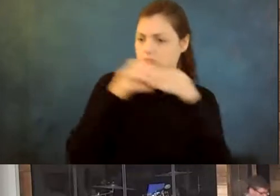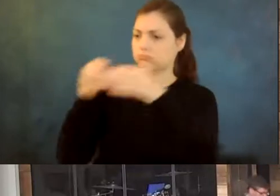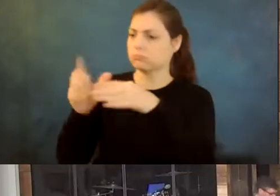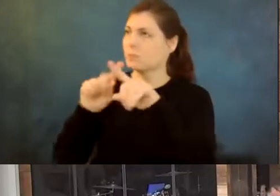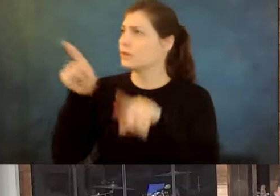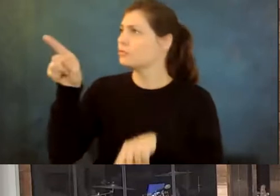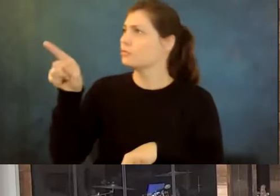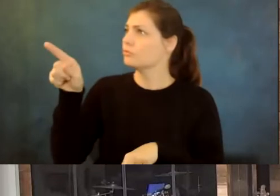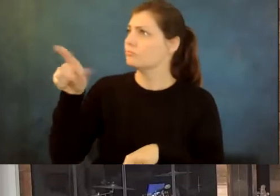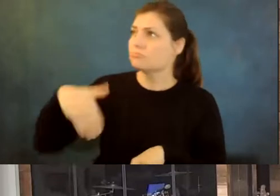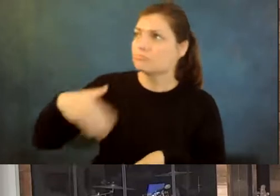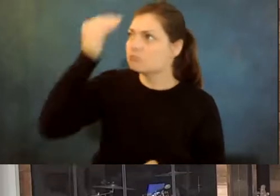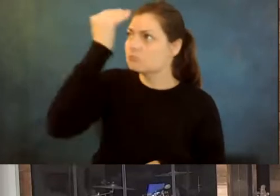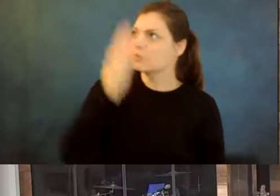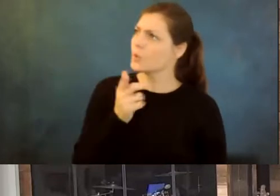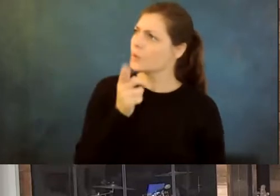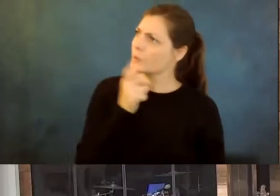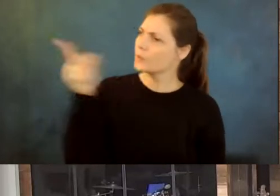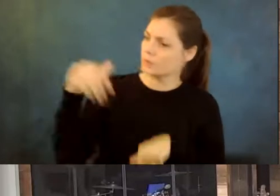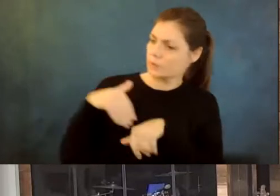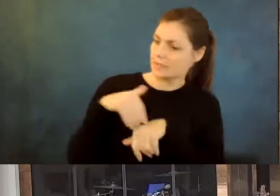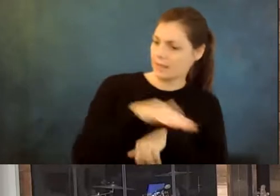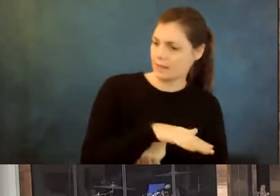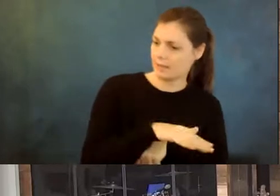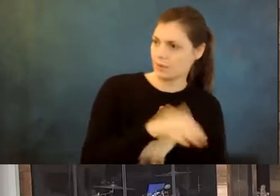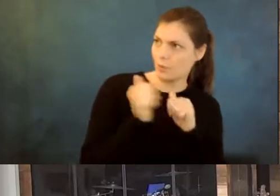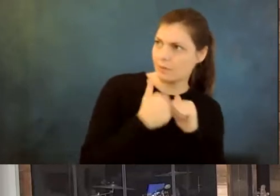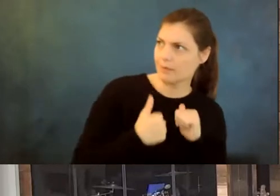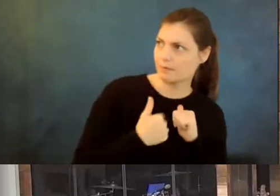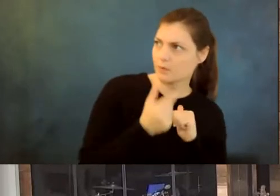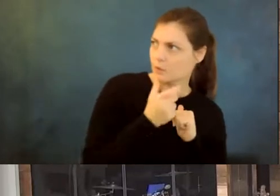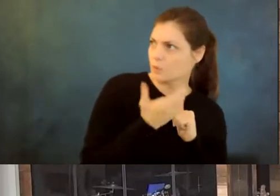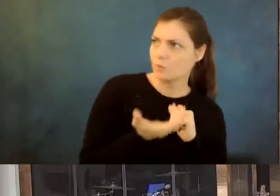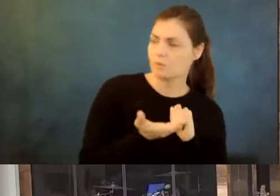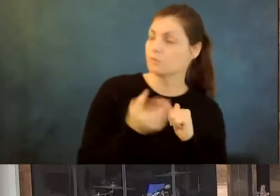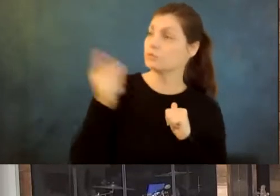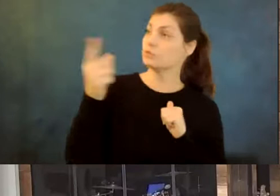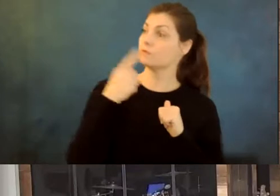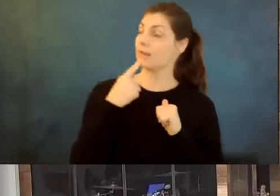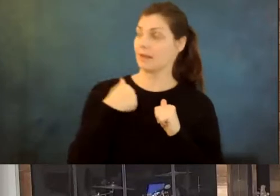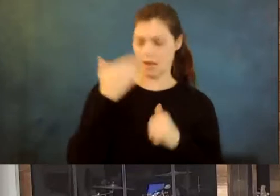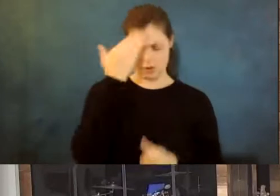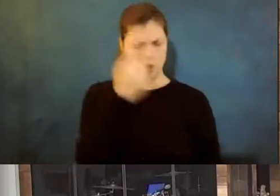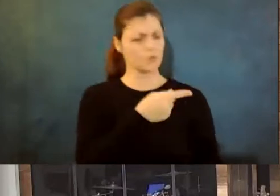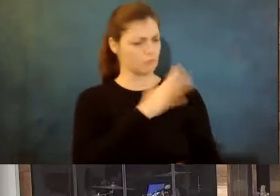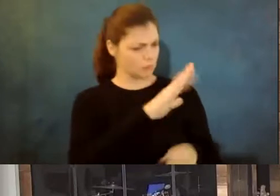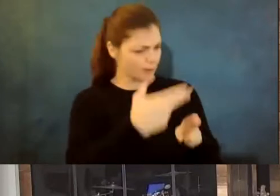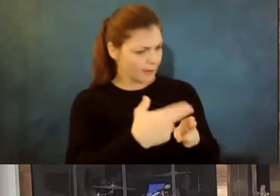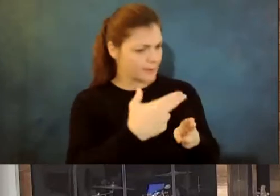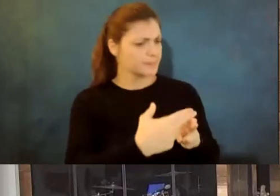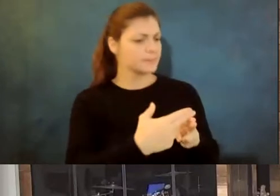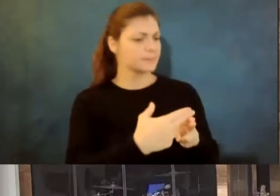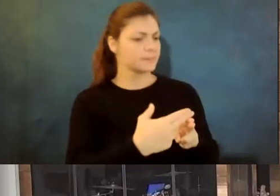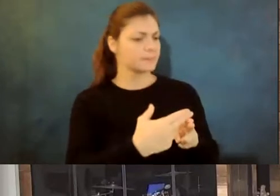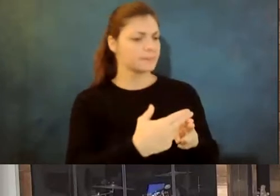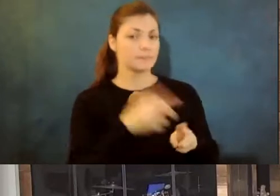have not let me know whom you will send with me. Yet you have said, I know you by name, and